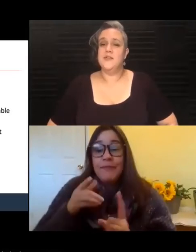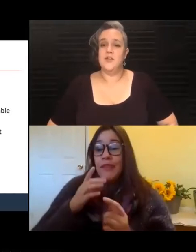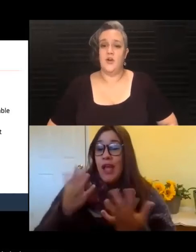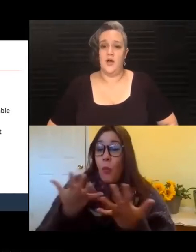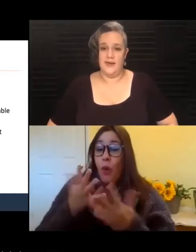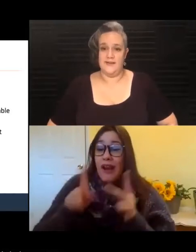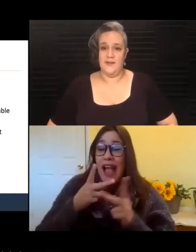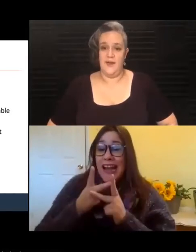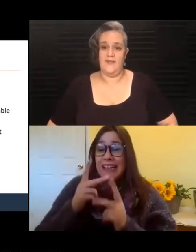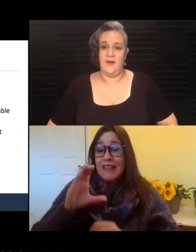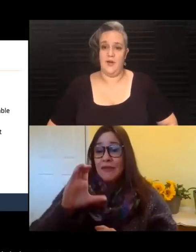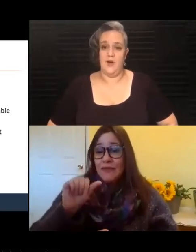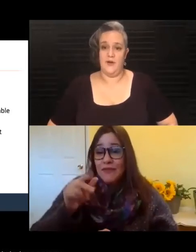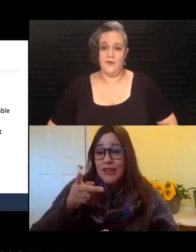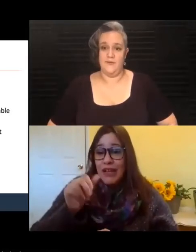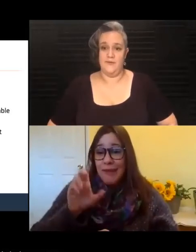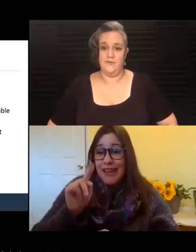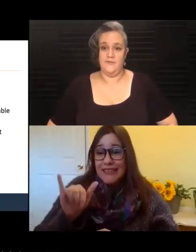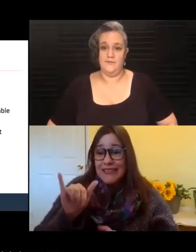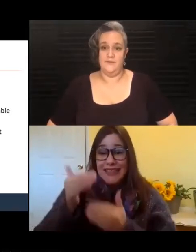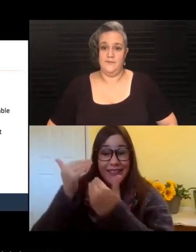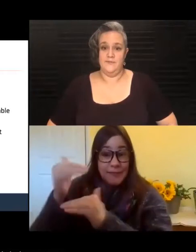important to consider your audience in that regard.